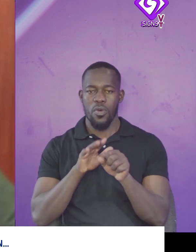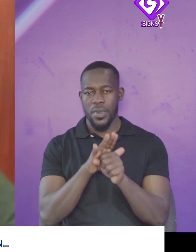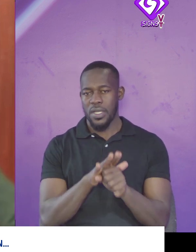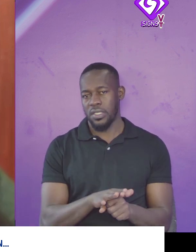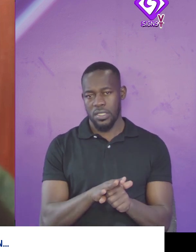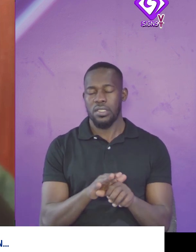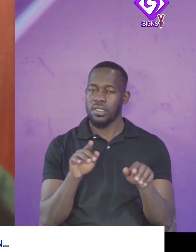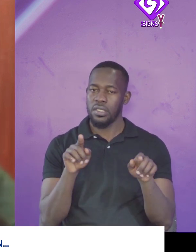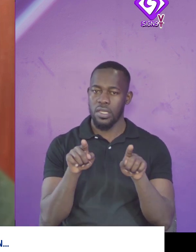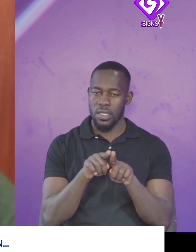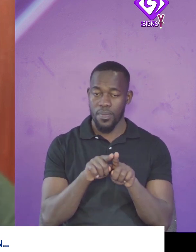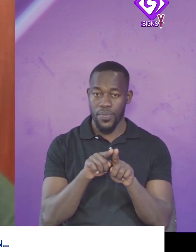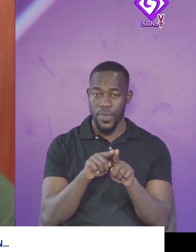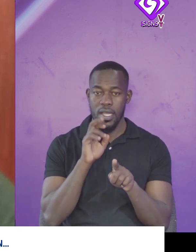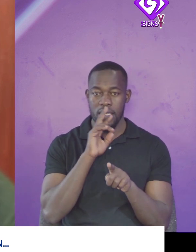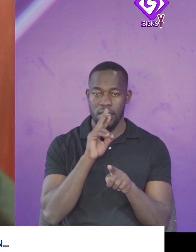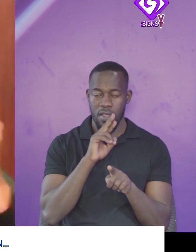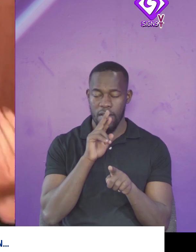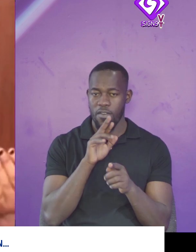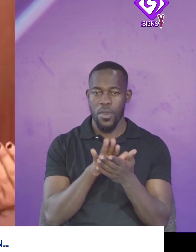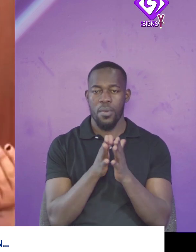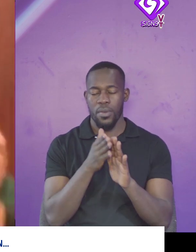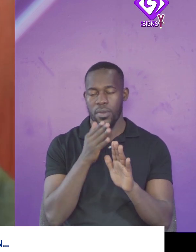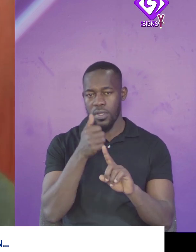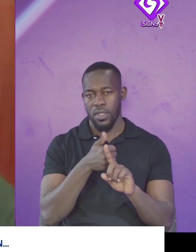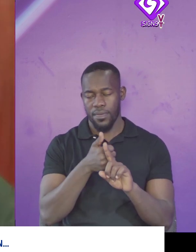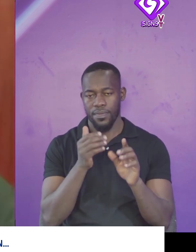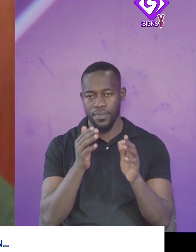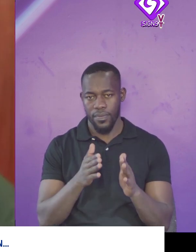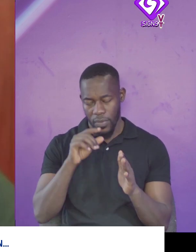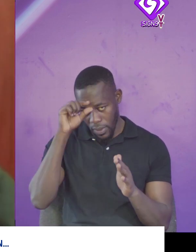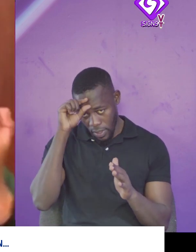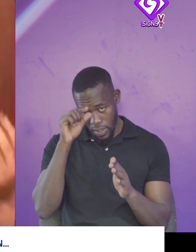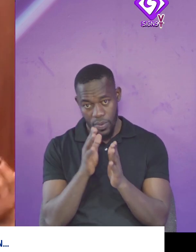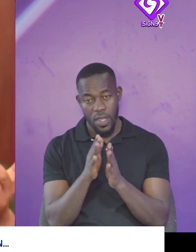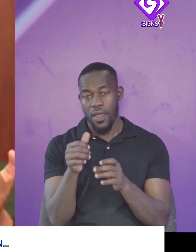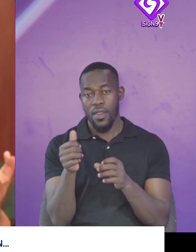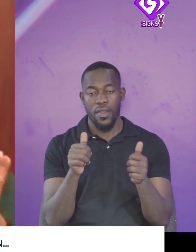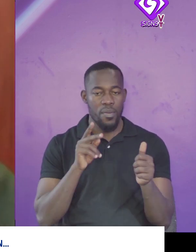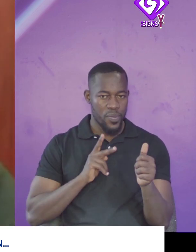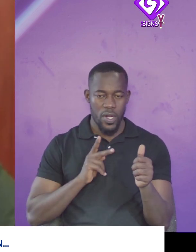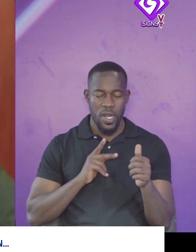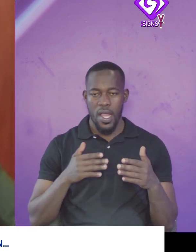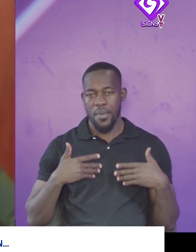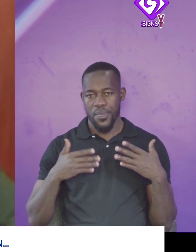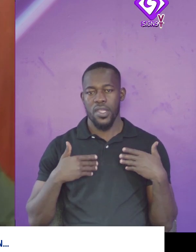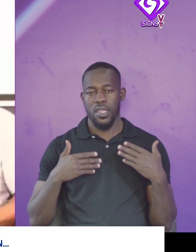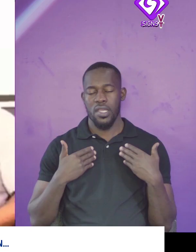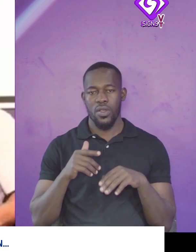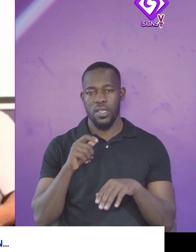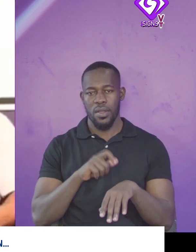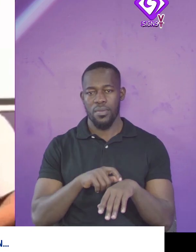the risks of being an activist. Have the government and other people enjoying you being tortured because niki here